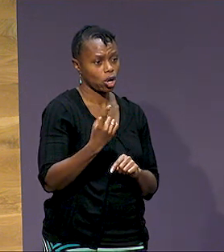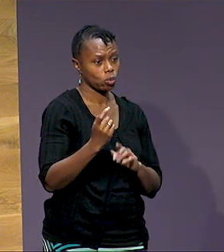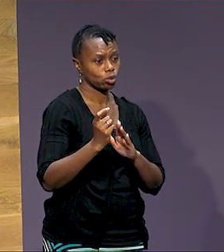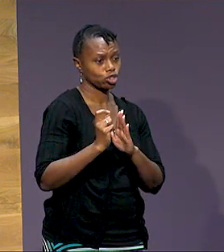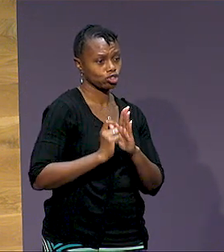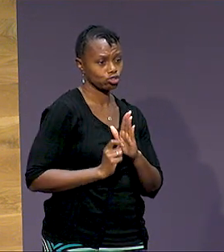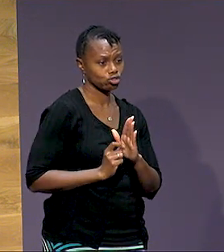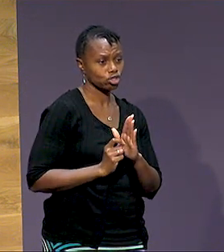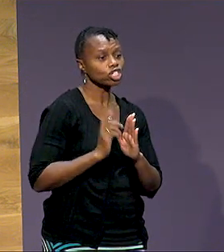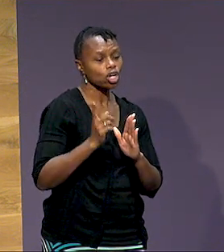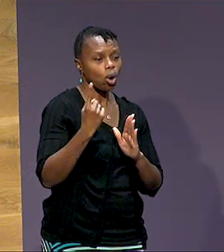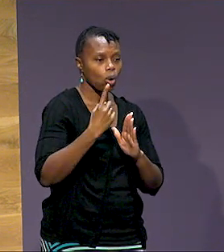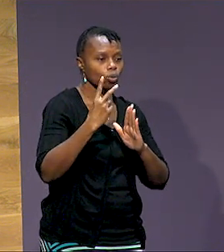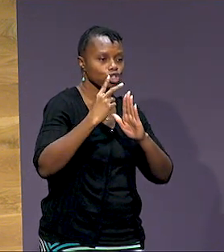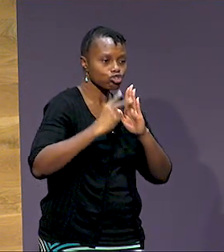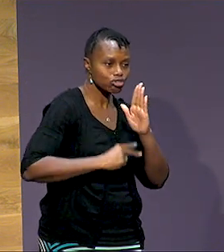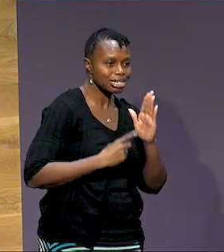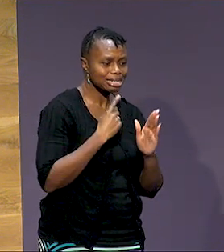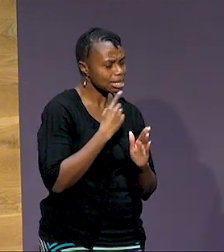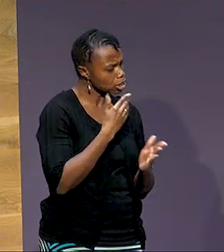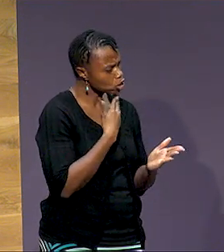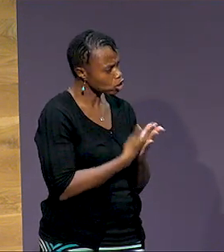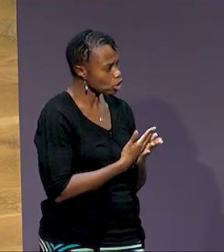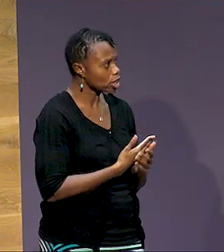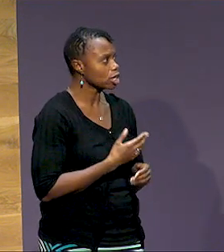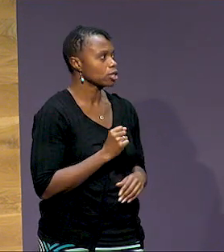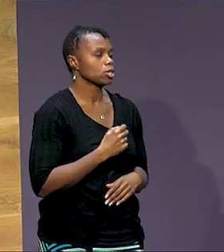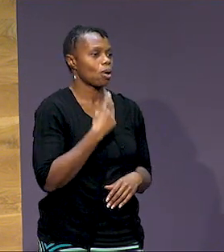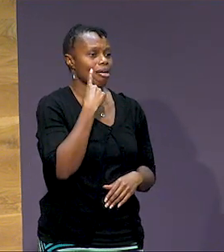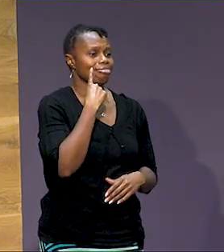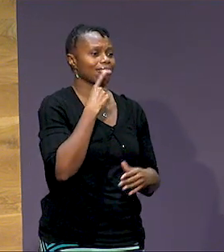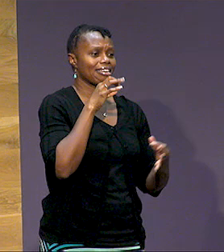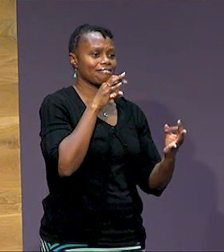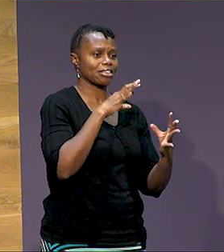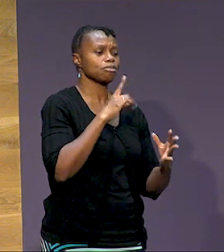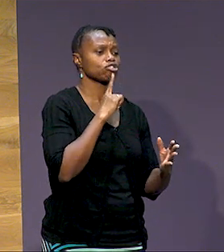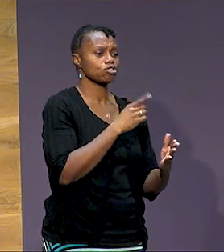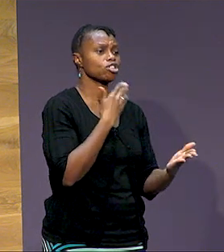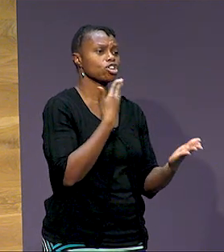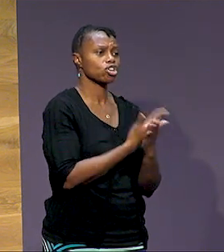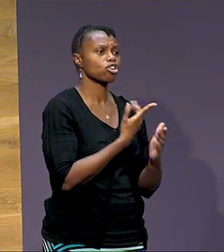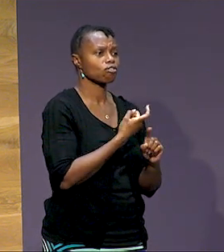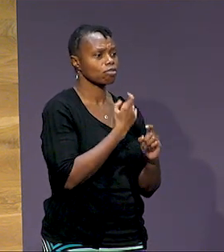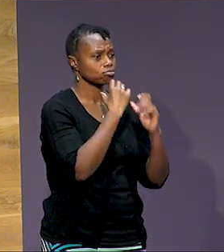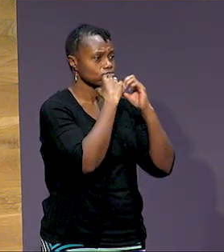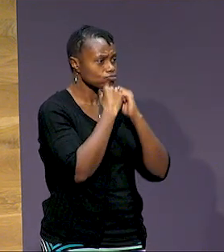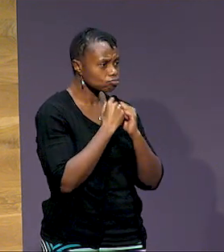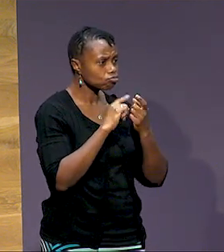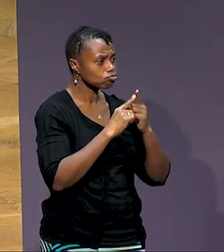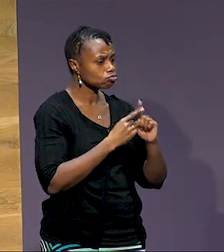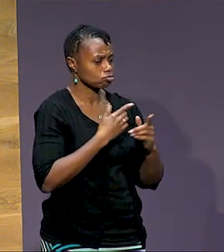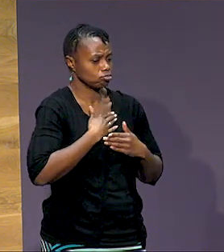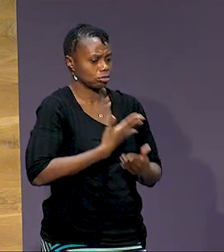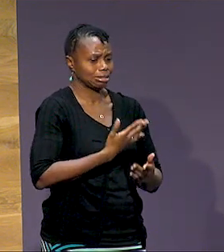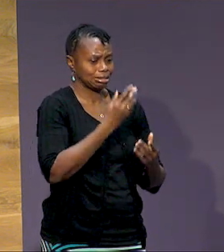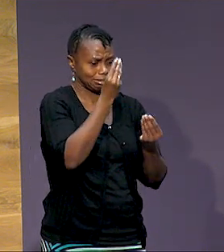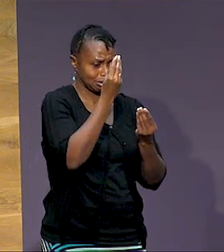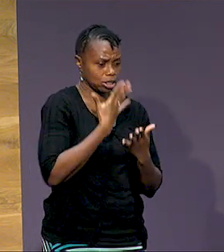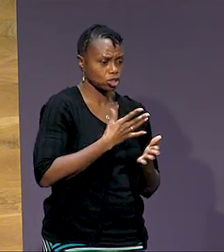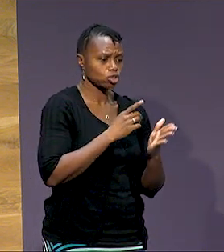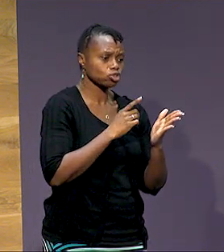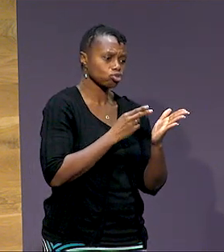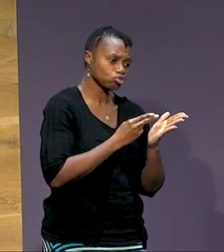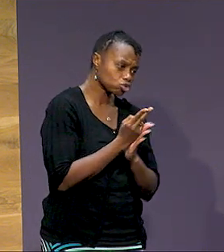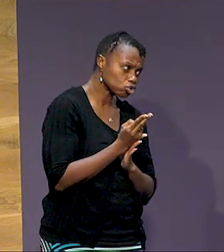that it is good. So I would just say feedback from treasured friends who are willing to tell you the truth and often tell you, no, you are